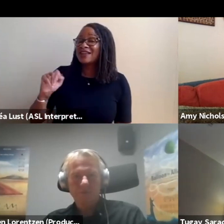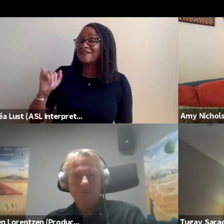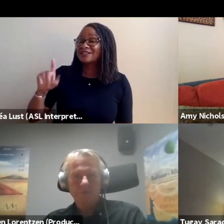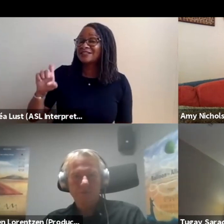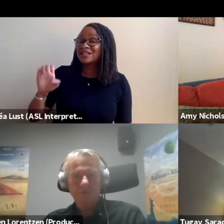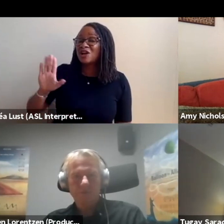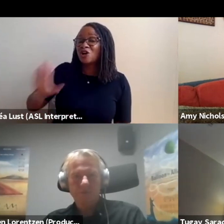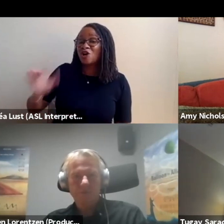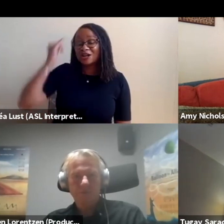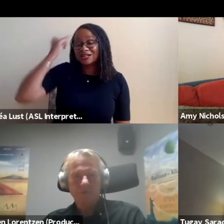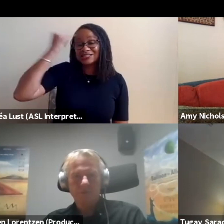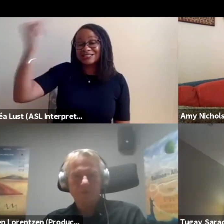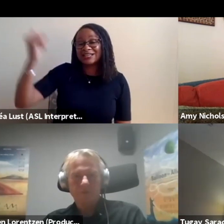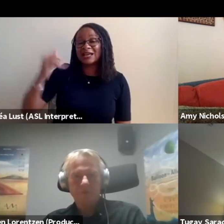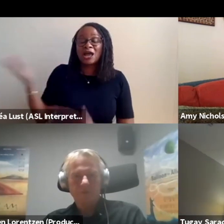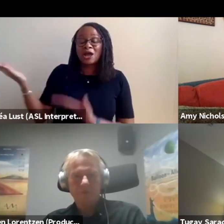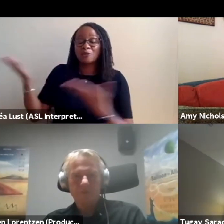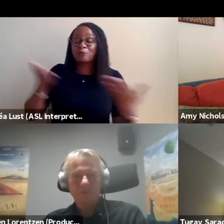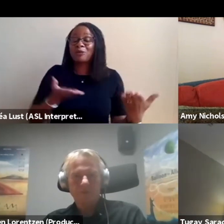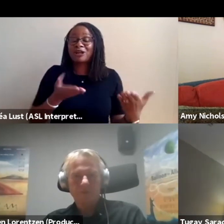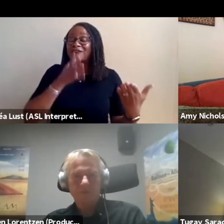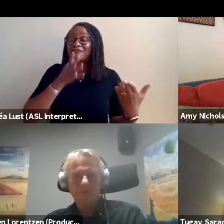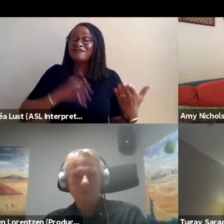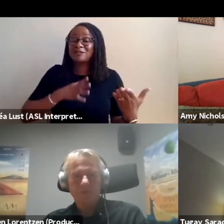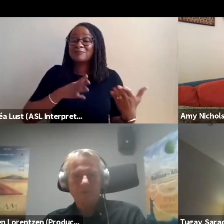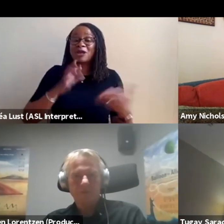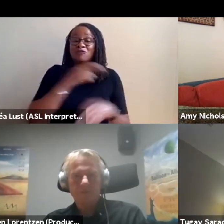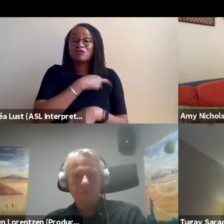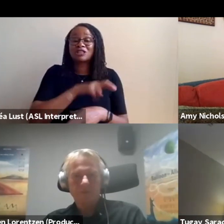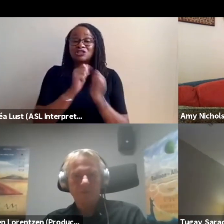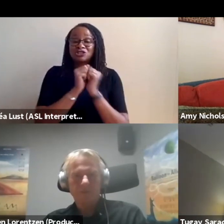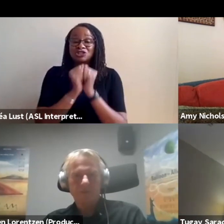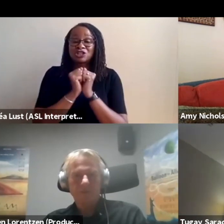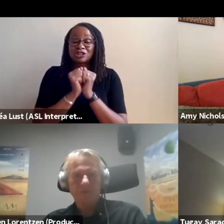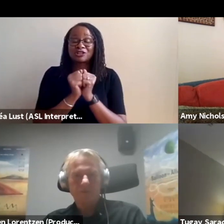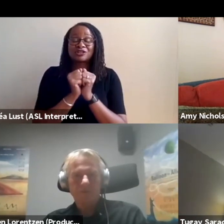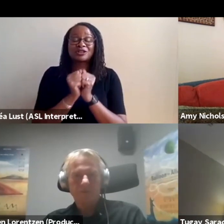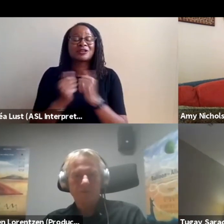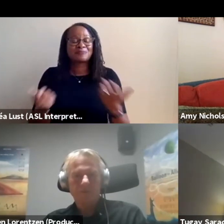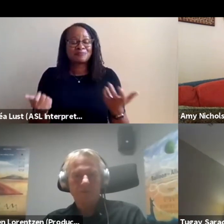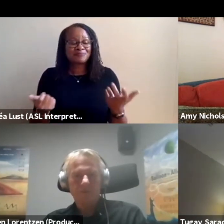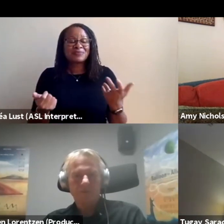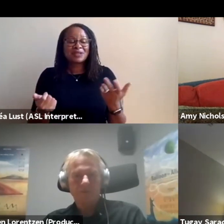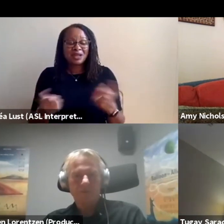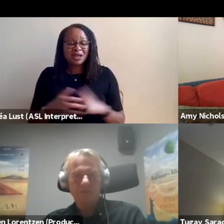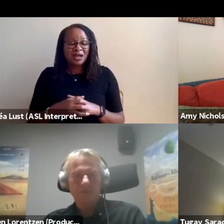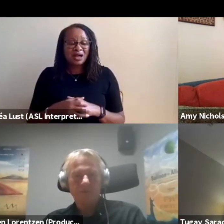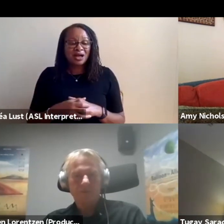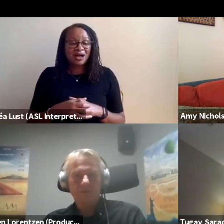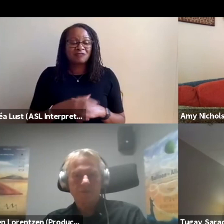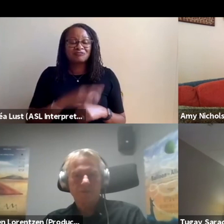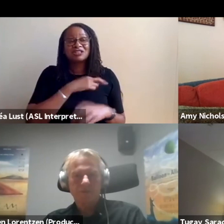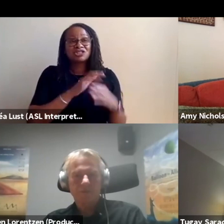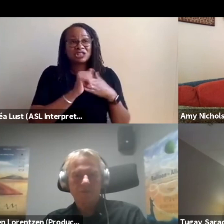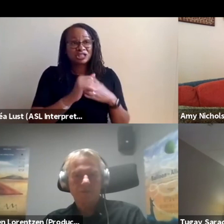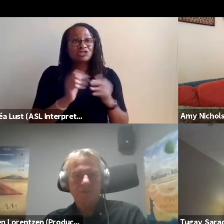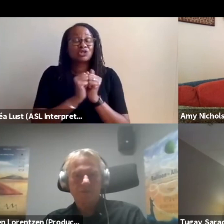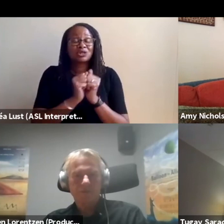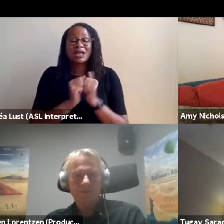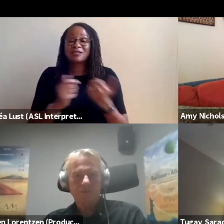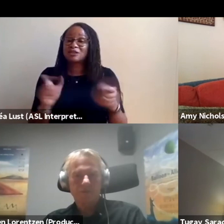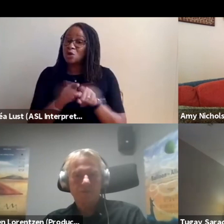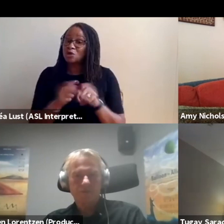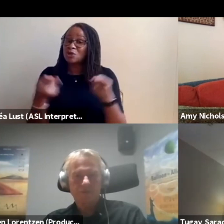bringing female religious leaders together is also in my life, and so we all